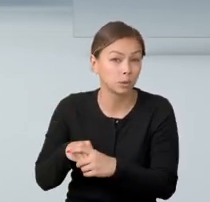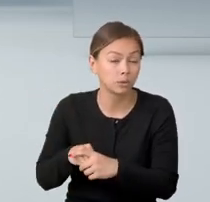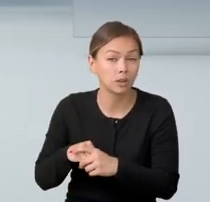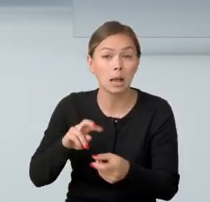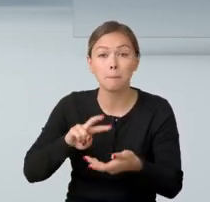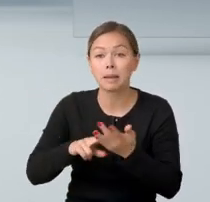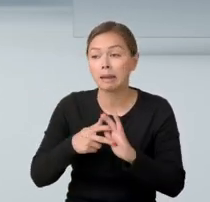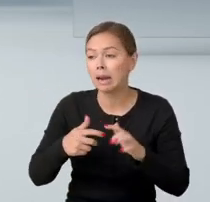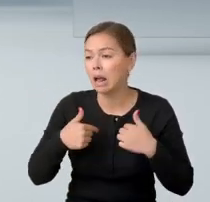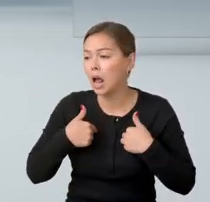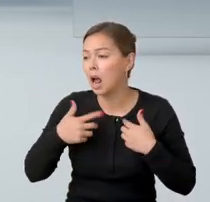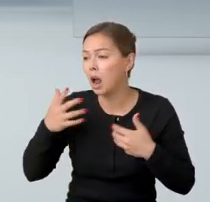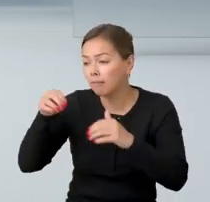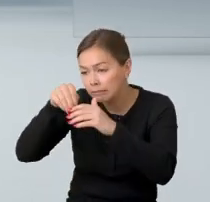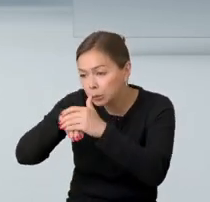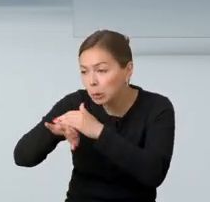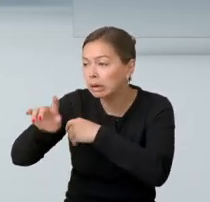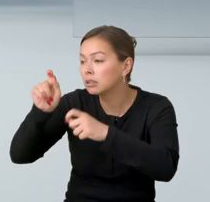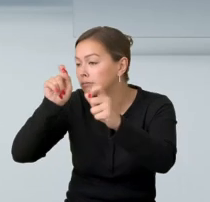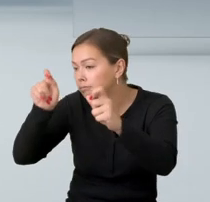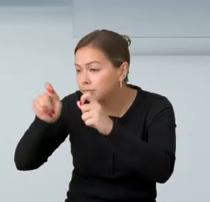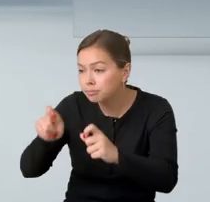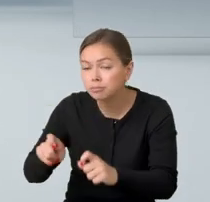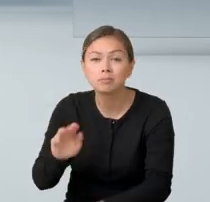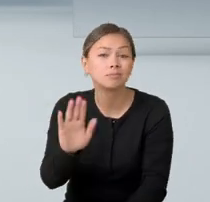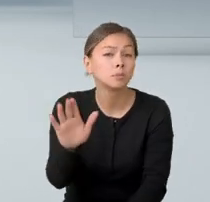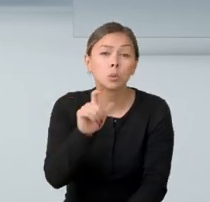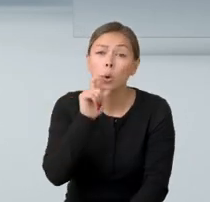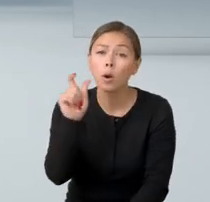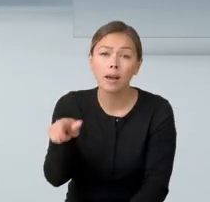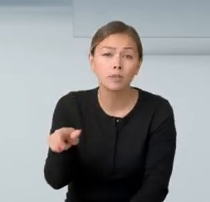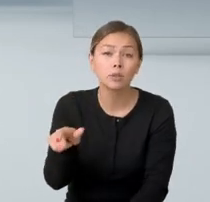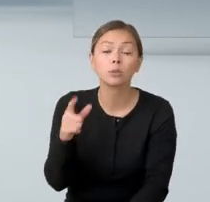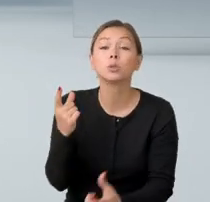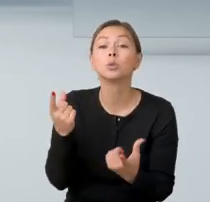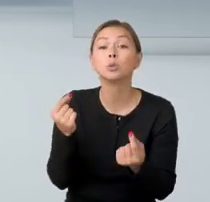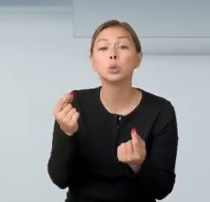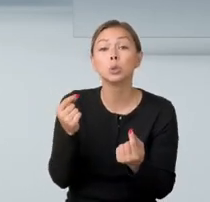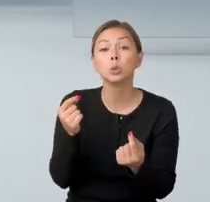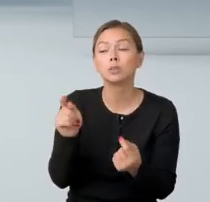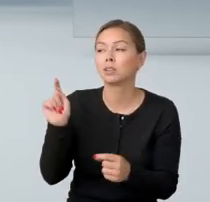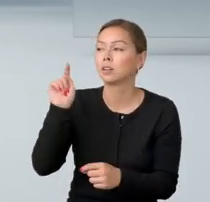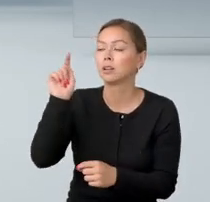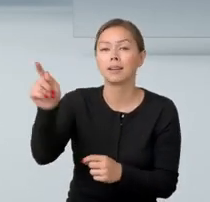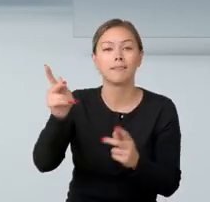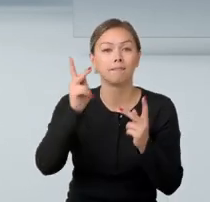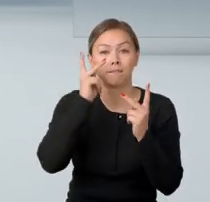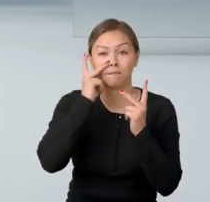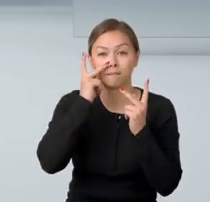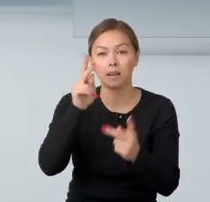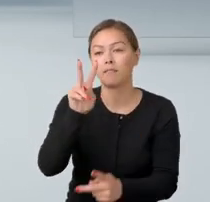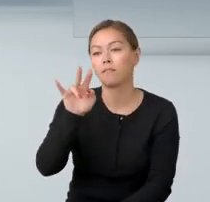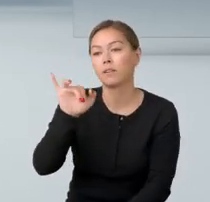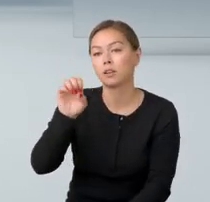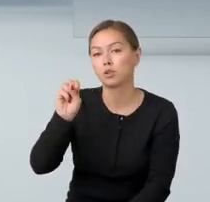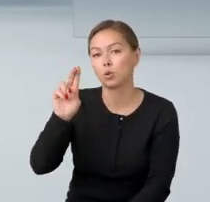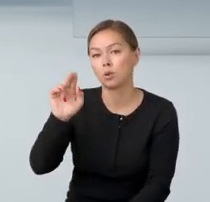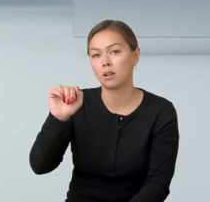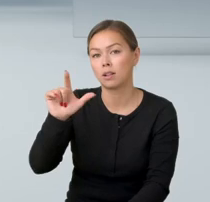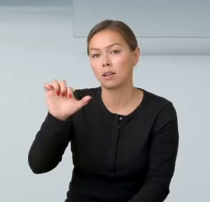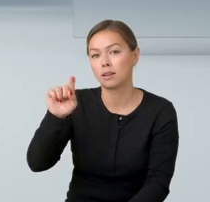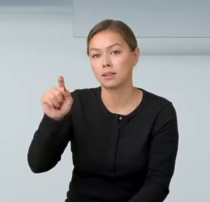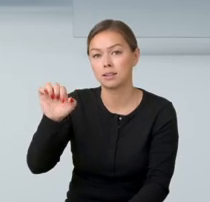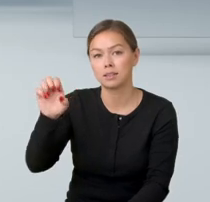in a native solution I don't need to make any configuration in the database all I need to do is